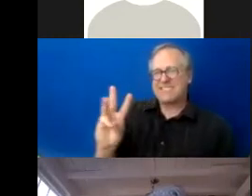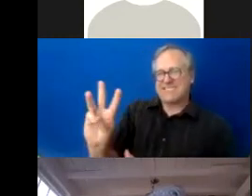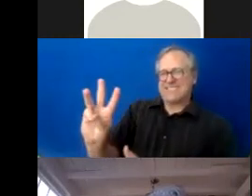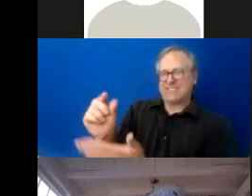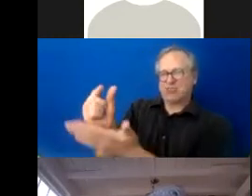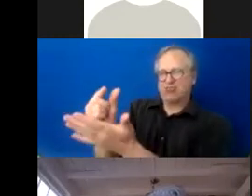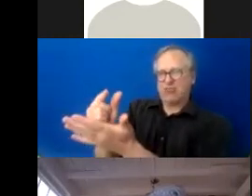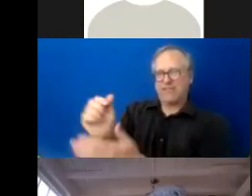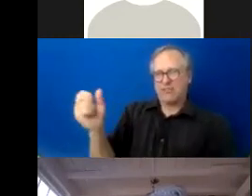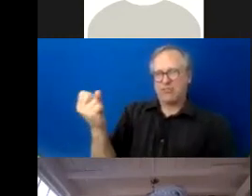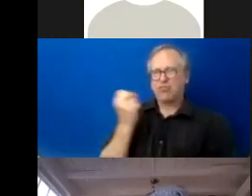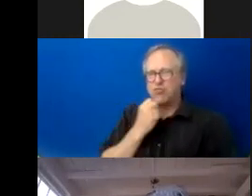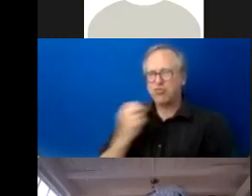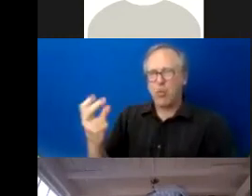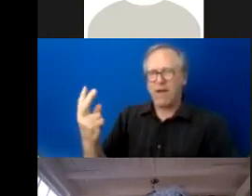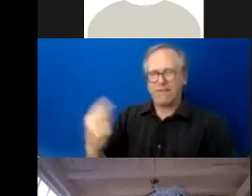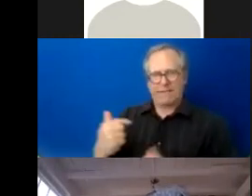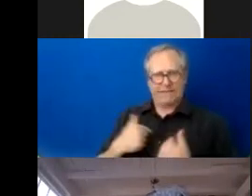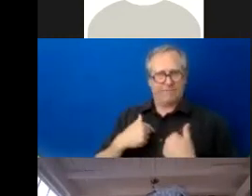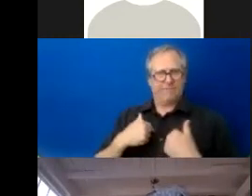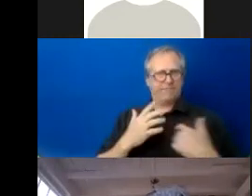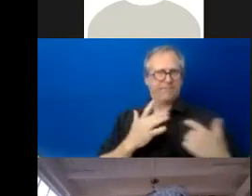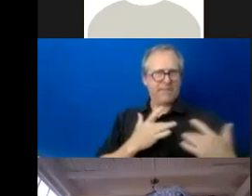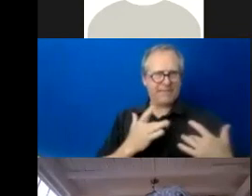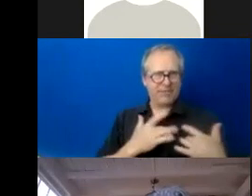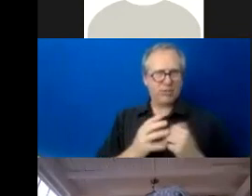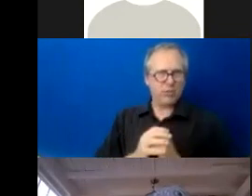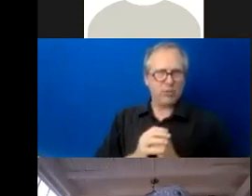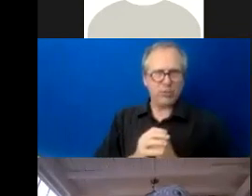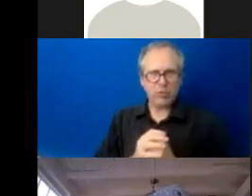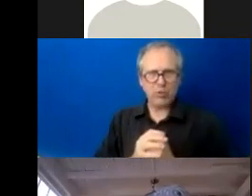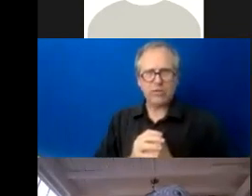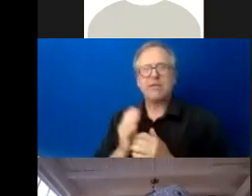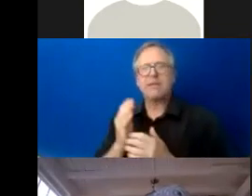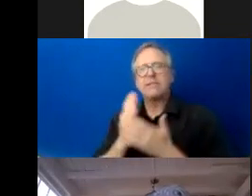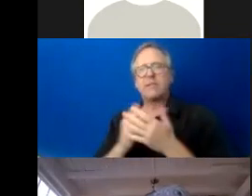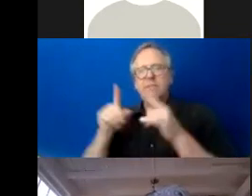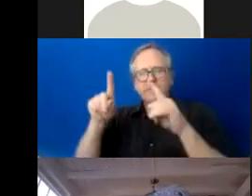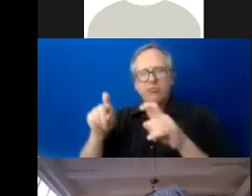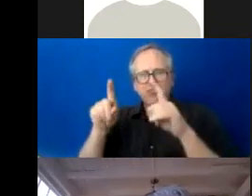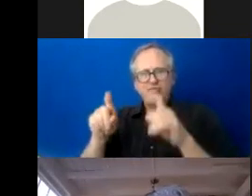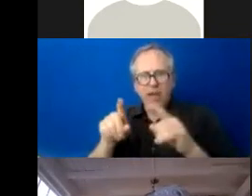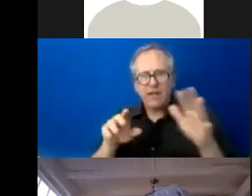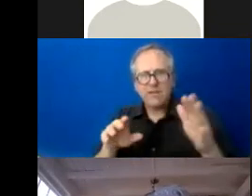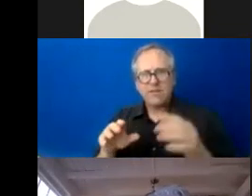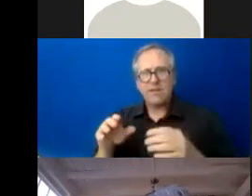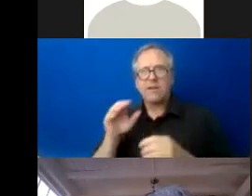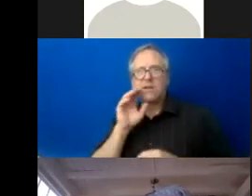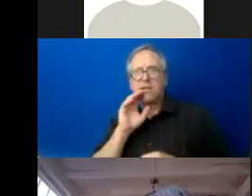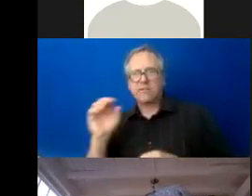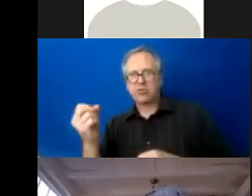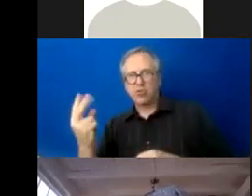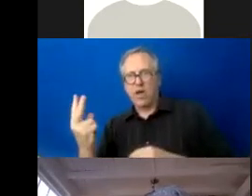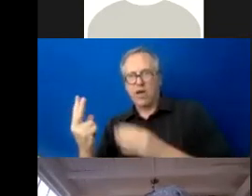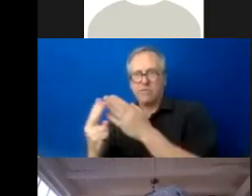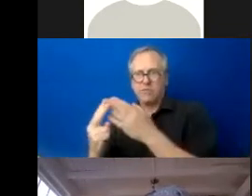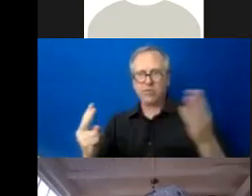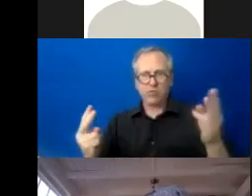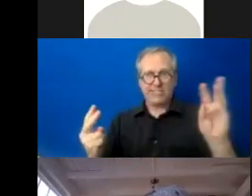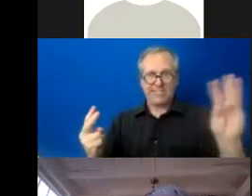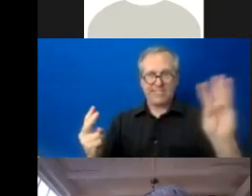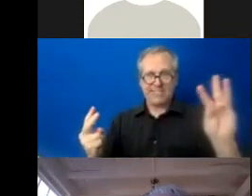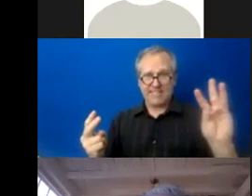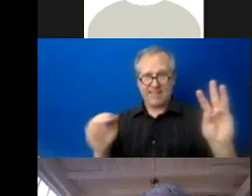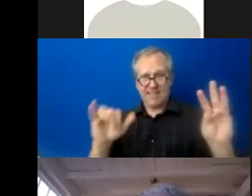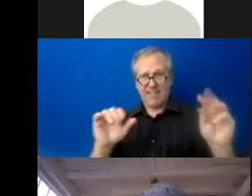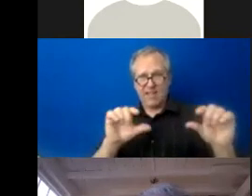I guess my concern is talking about some of the trials is that, age group 12 to 16 is, you